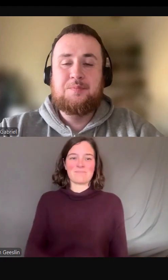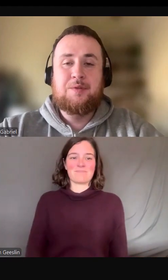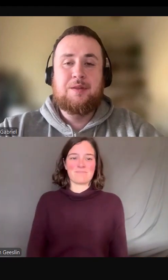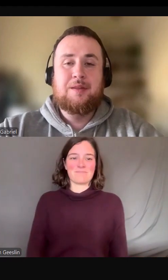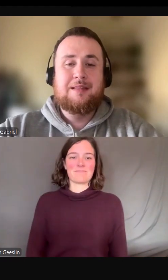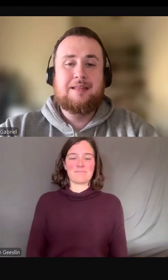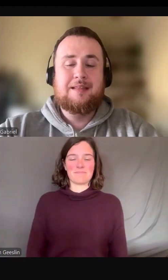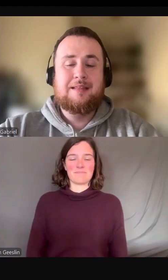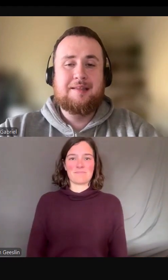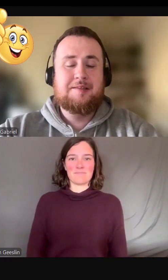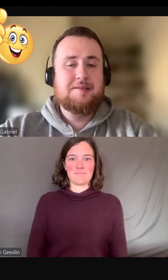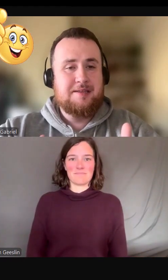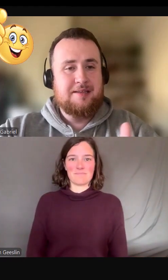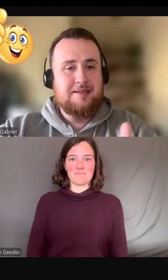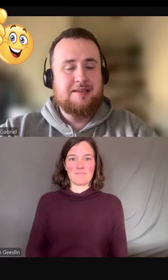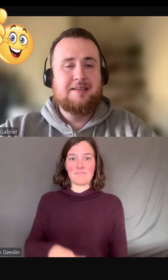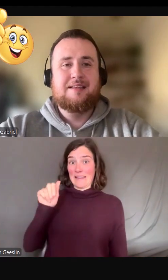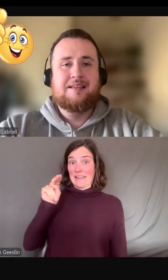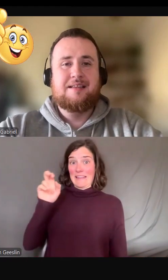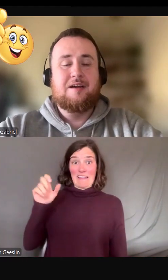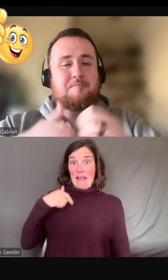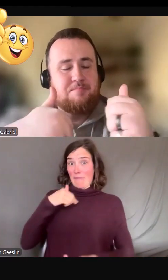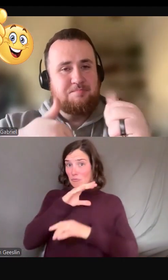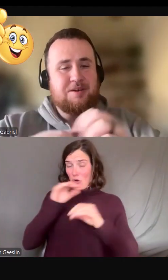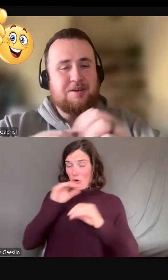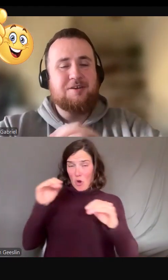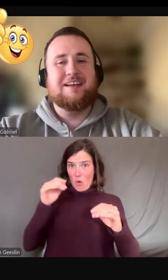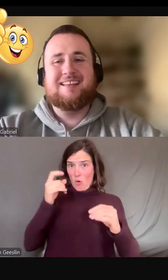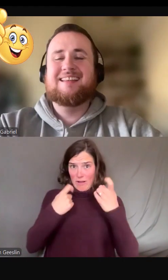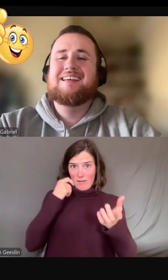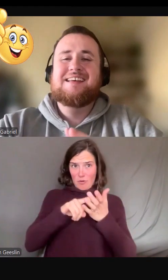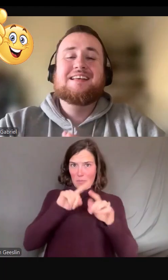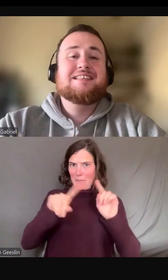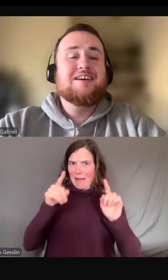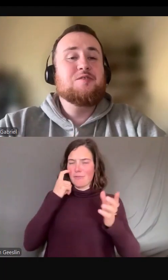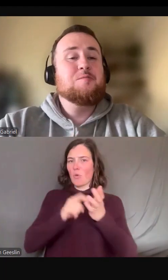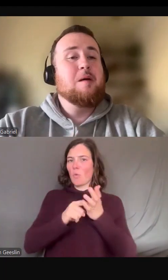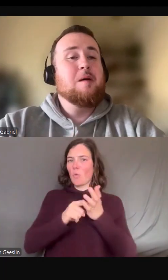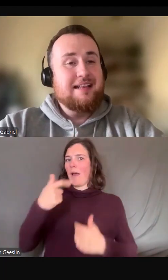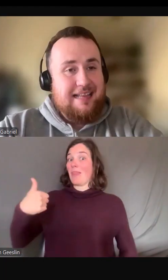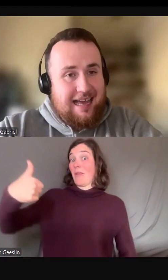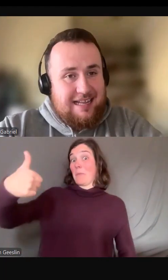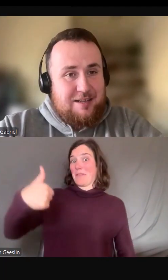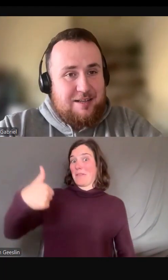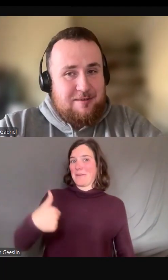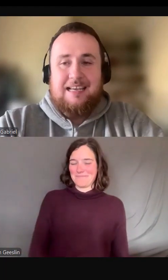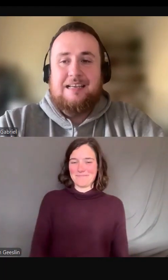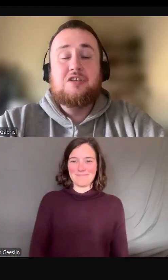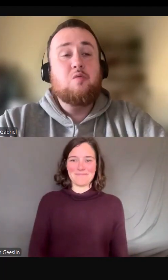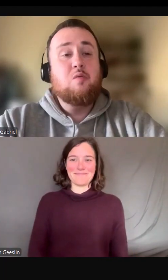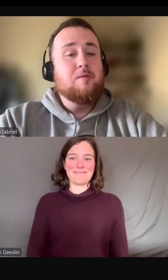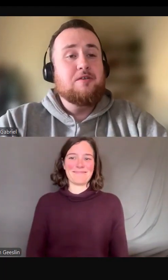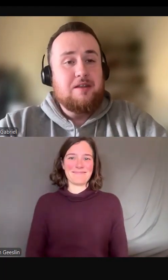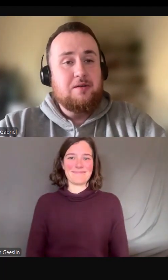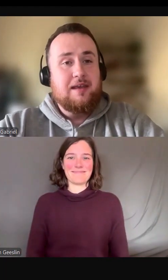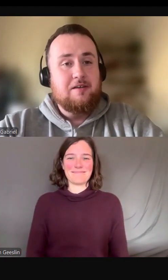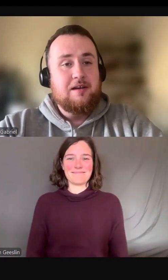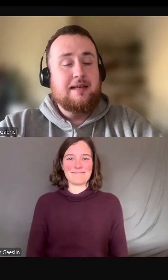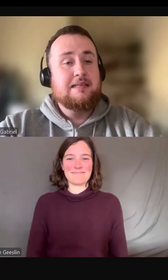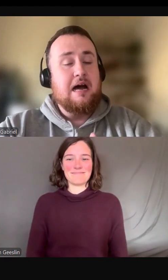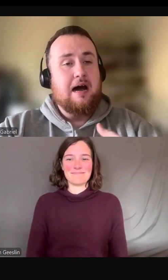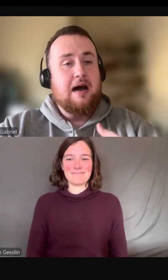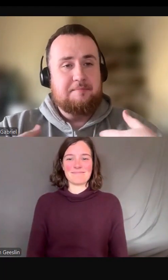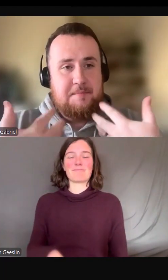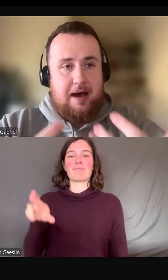I don't see any questions. We got a thumbs up though. Perfect. So that is amazing. So what we're going to do here